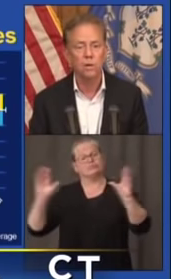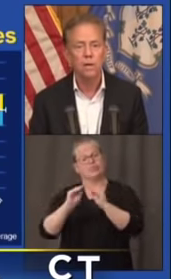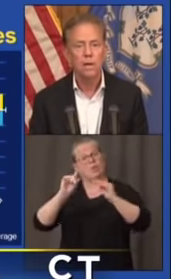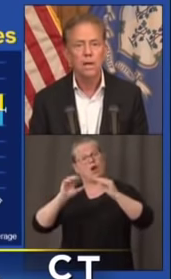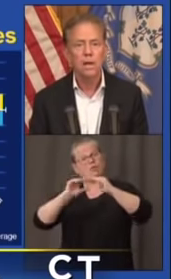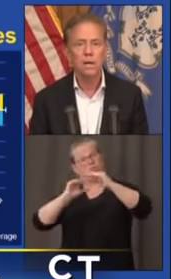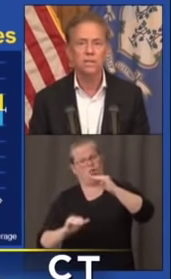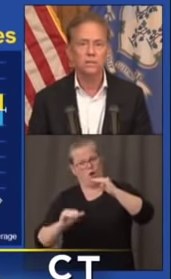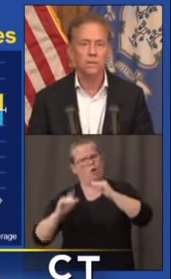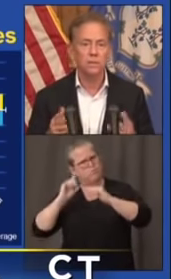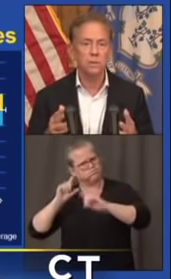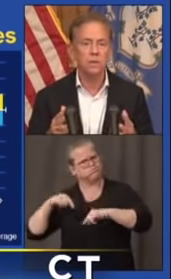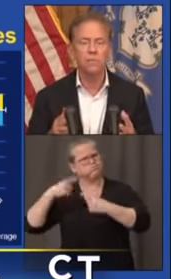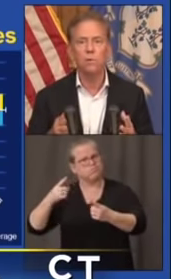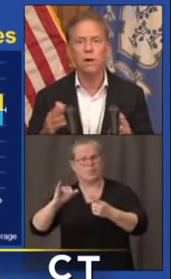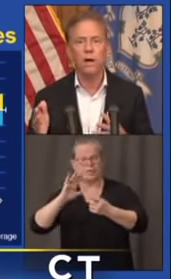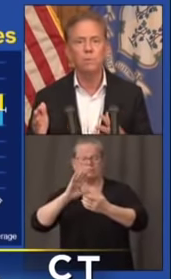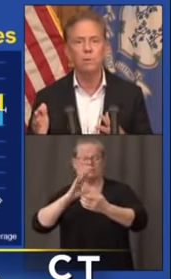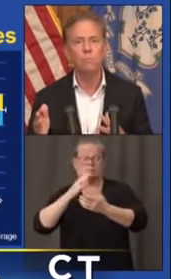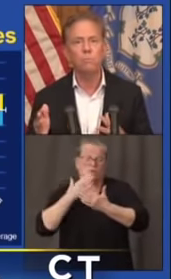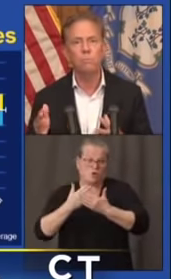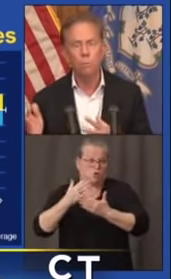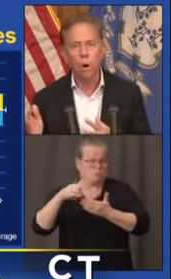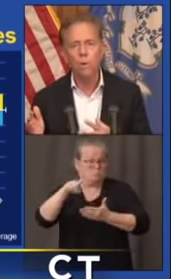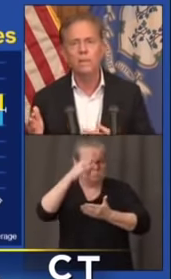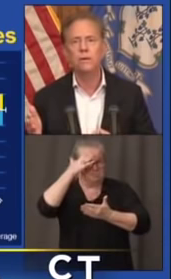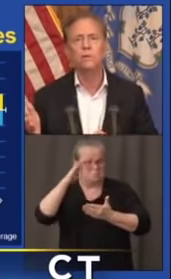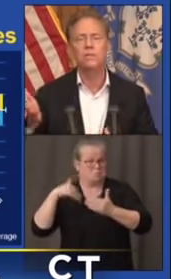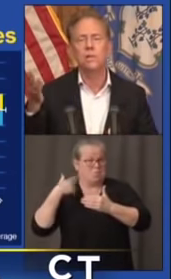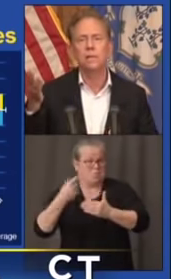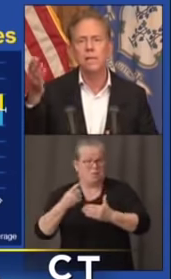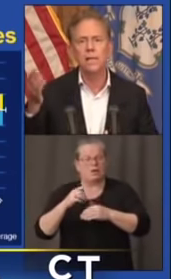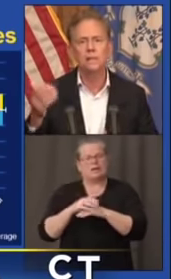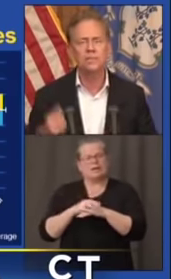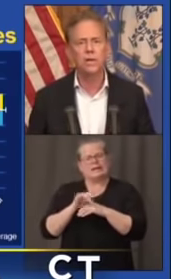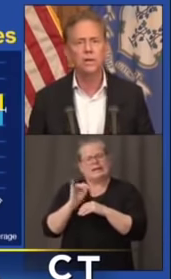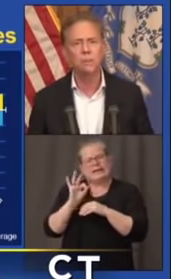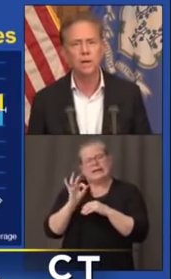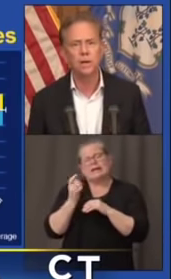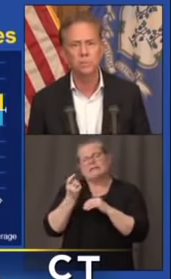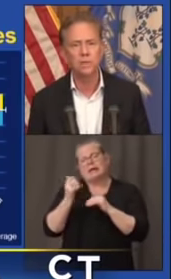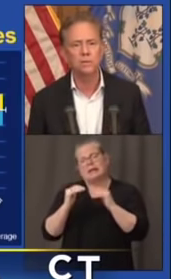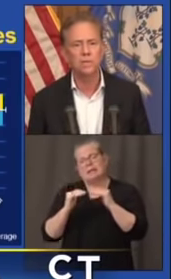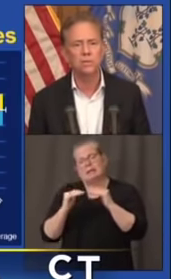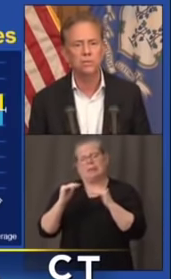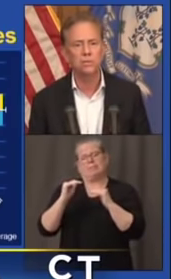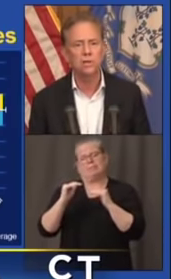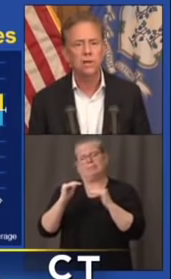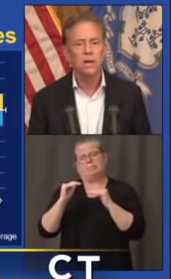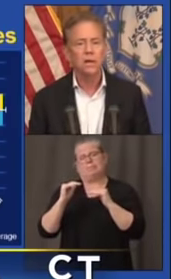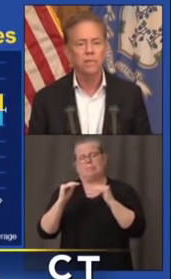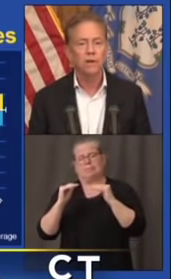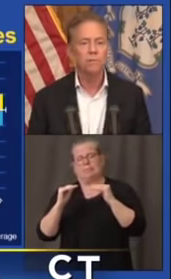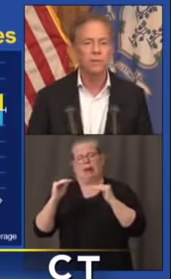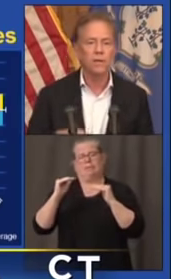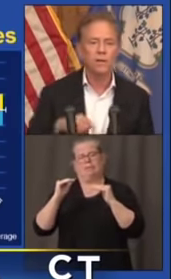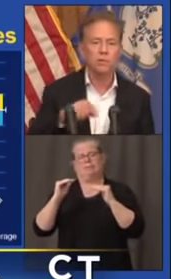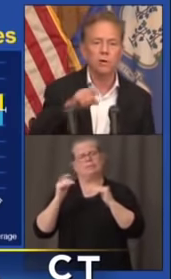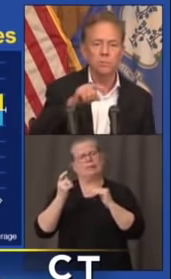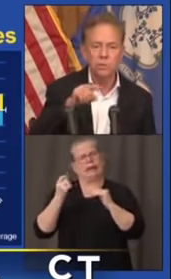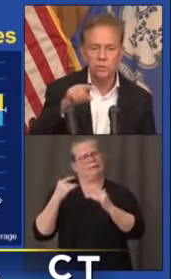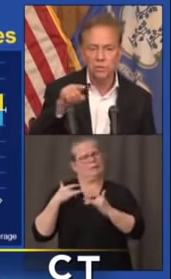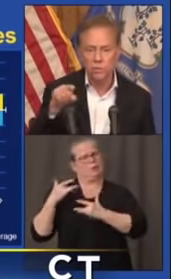know. And I explained before, I'd be worried that we see a little tick up in hospitalizations, if not for the